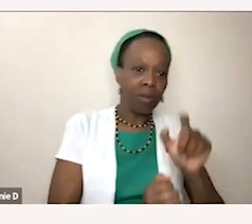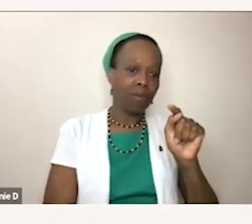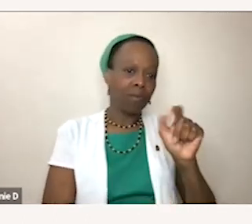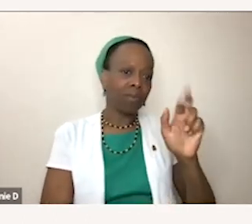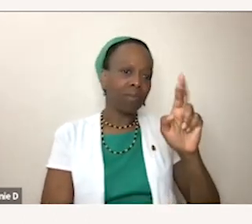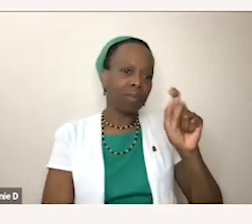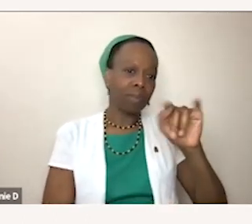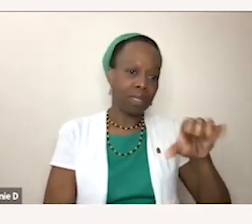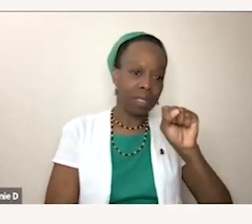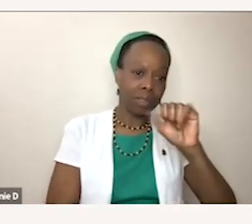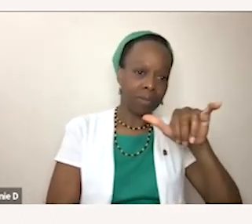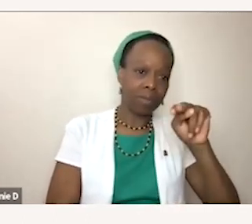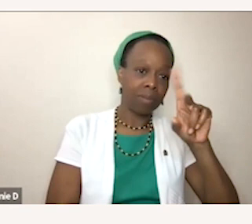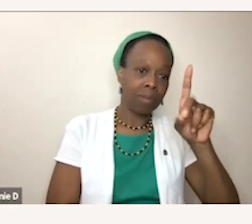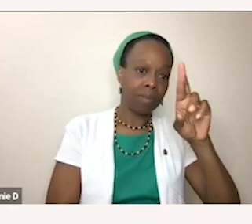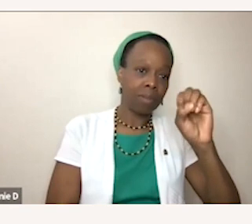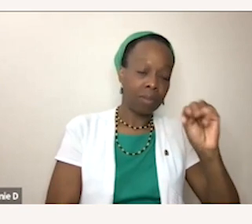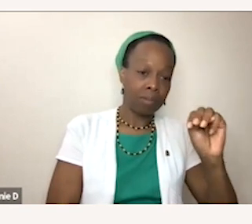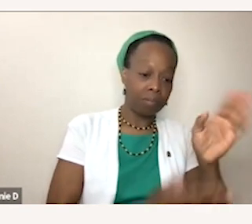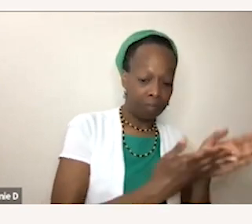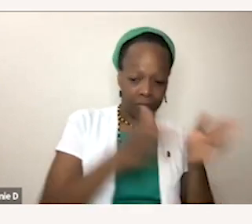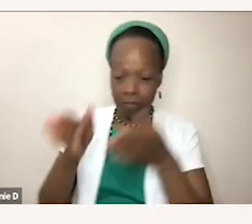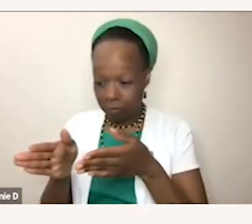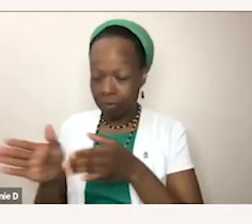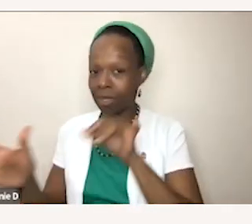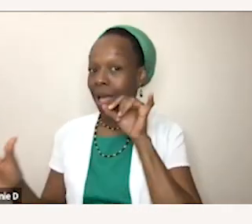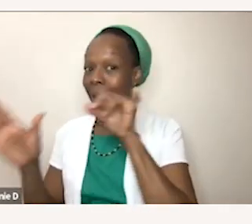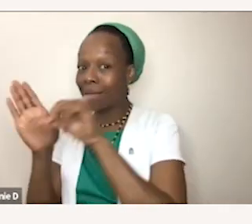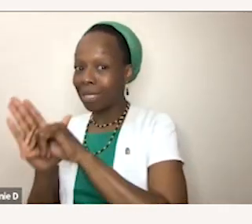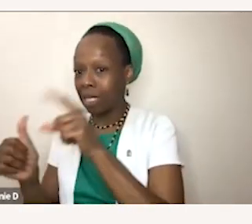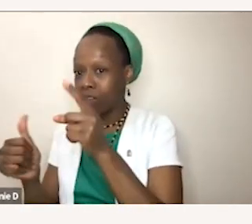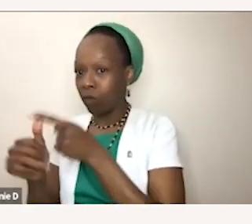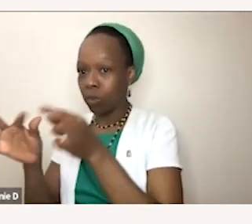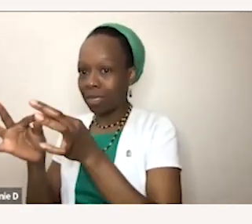If we're now looking at identity-first language, it's putting the